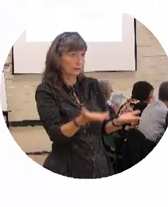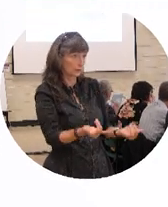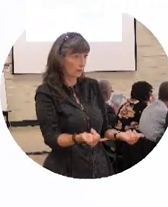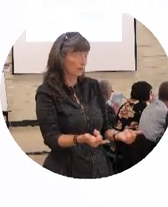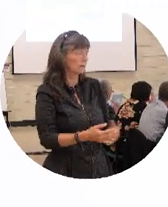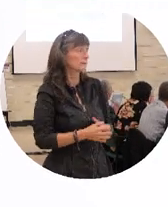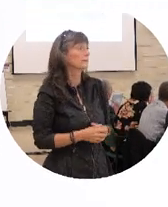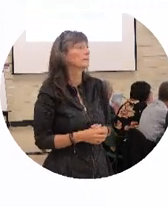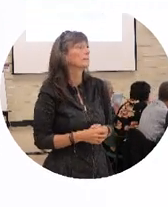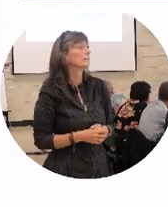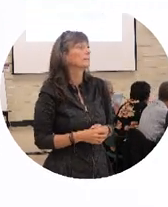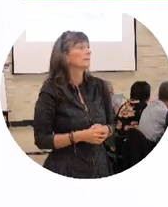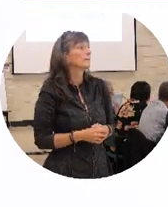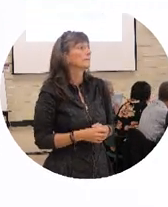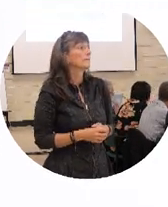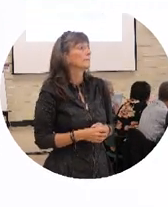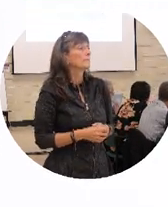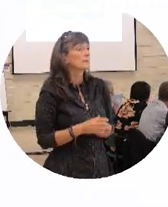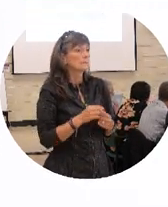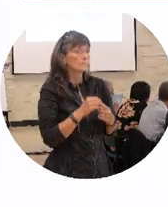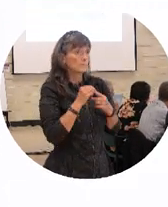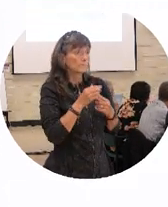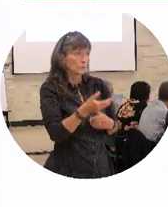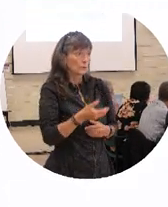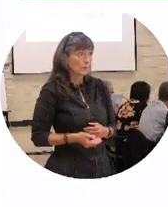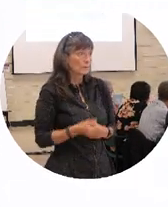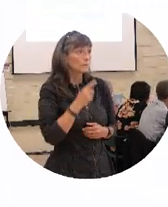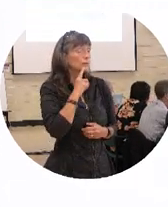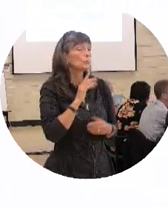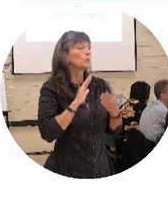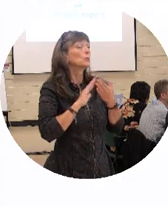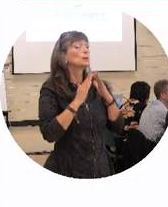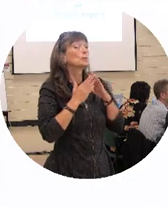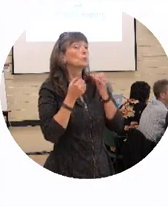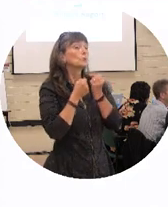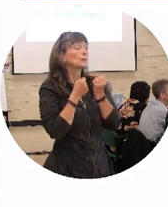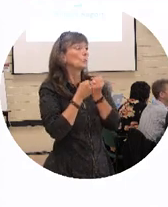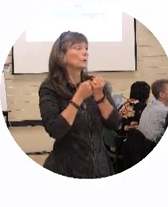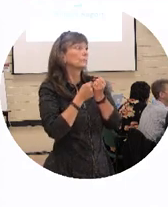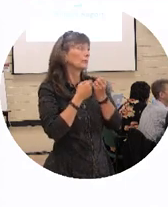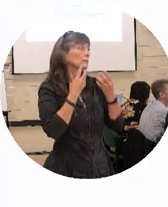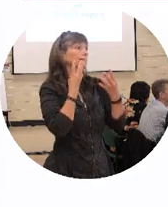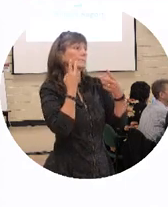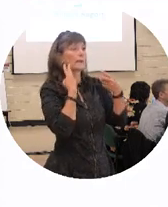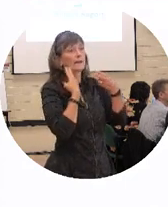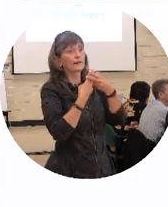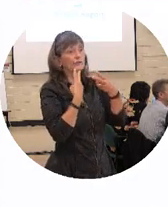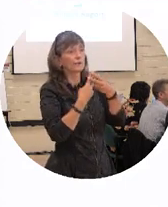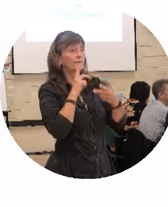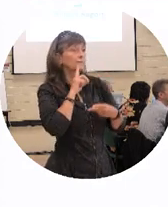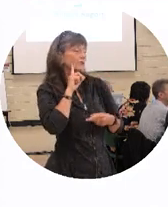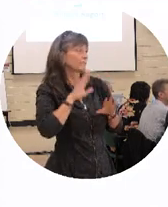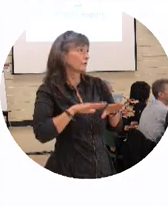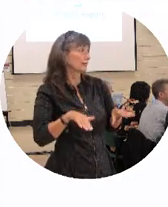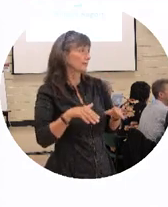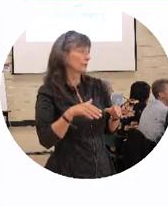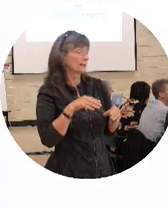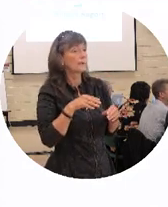today, and a special welcome to the community supporting the hashtag Deaf Children Matter.